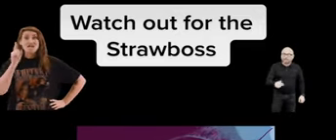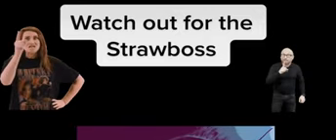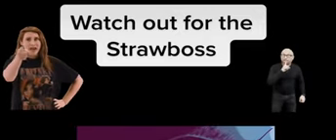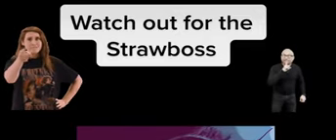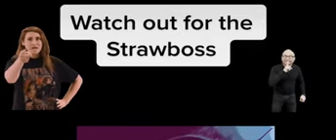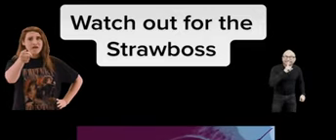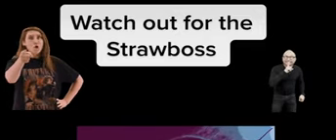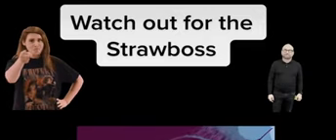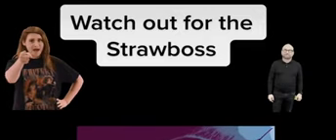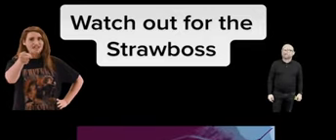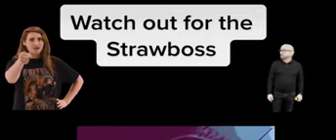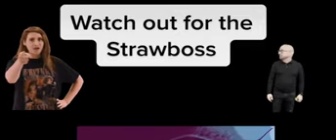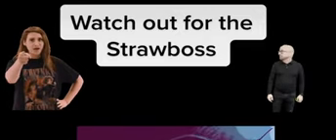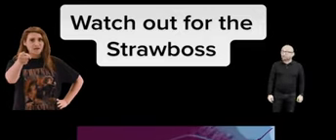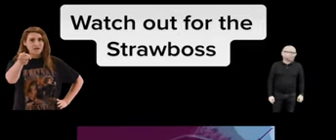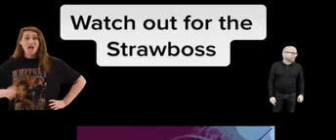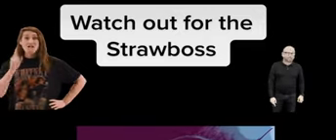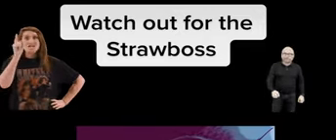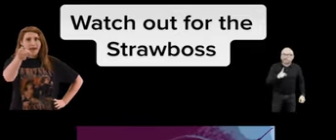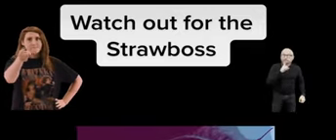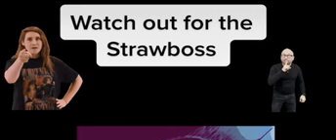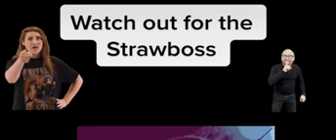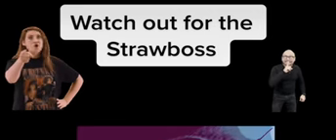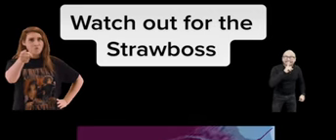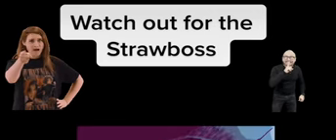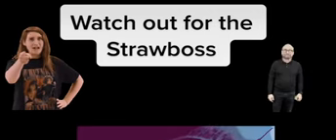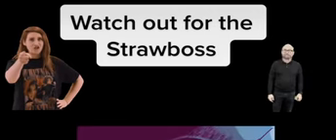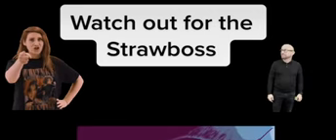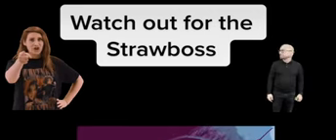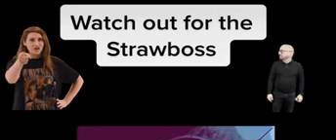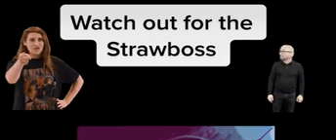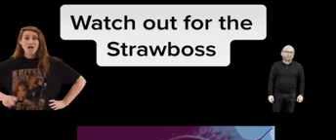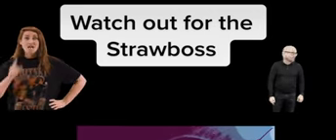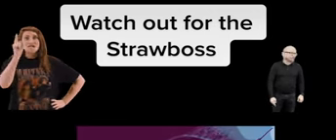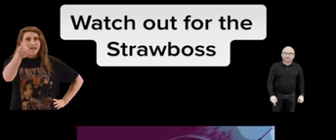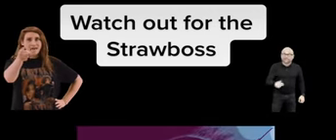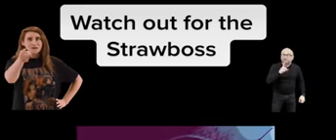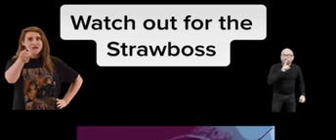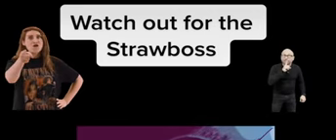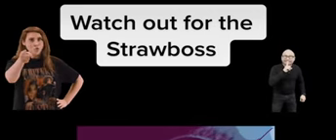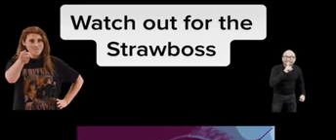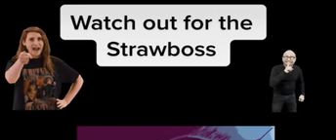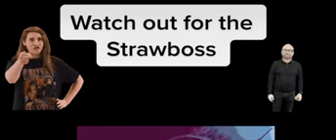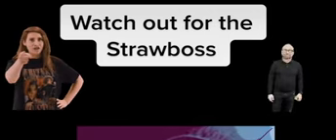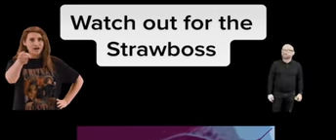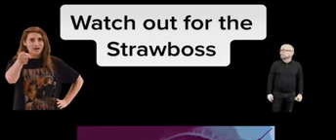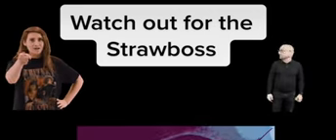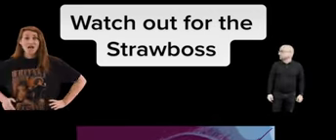place if you have to." And that was the best advice I've had.